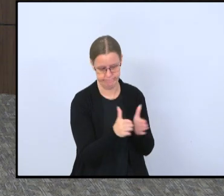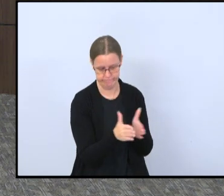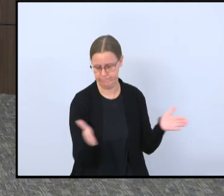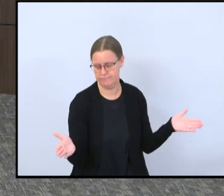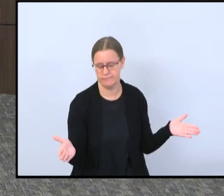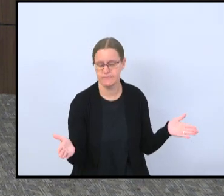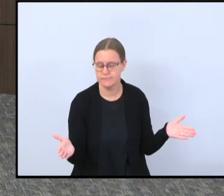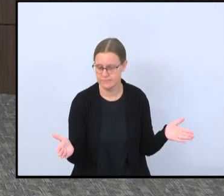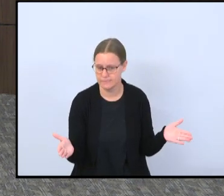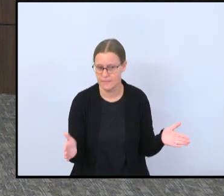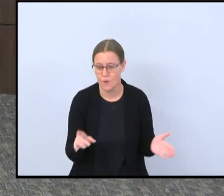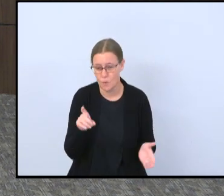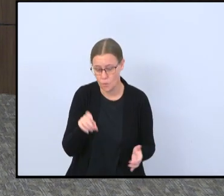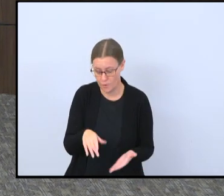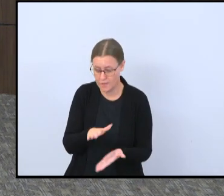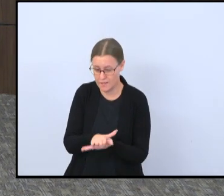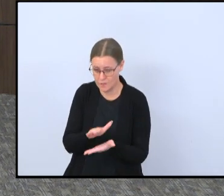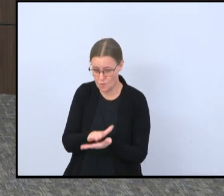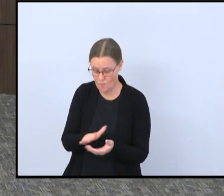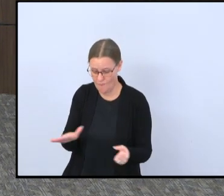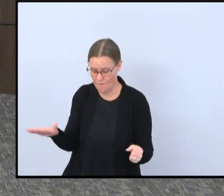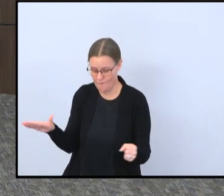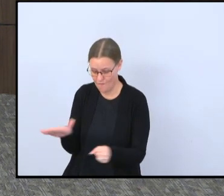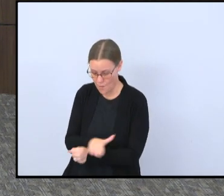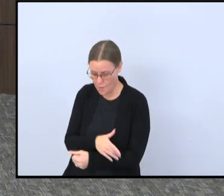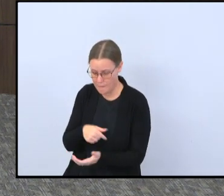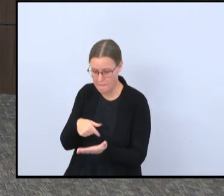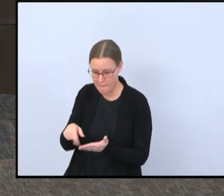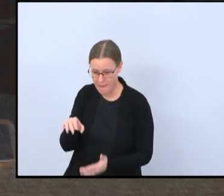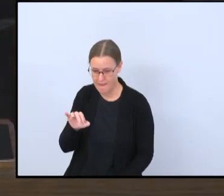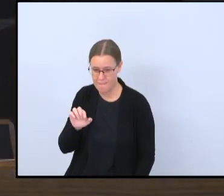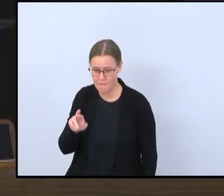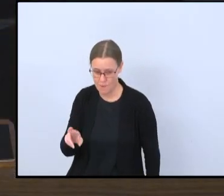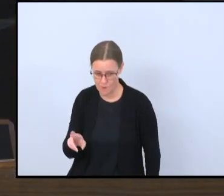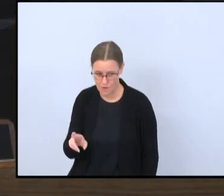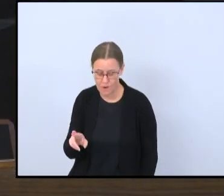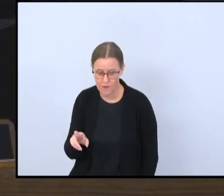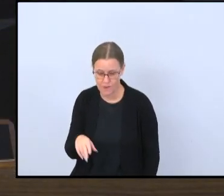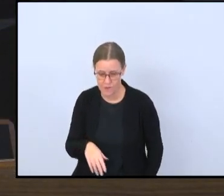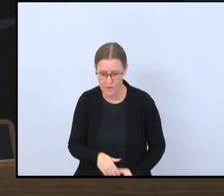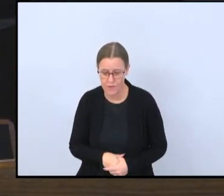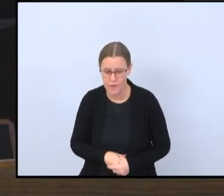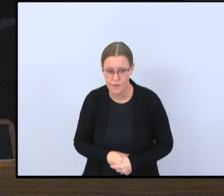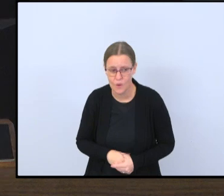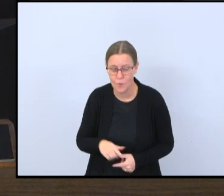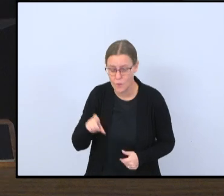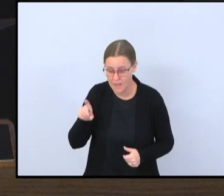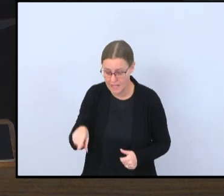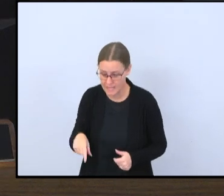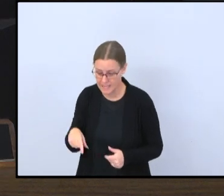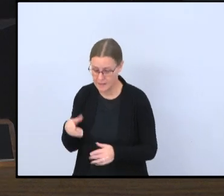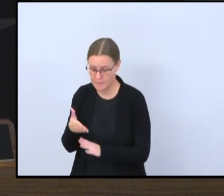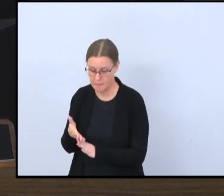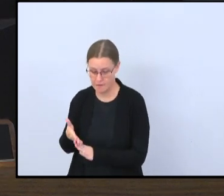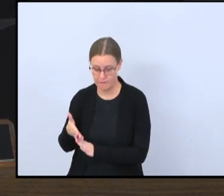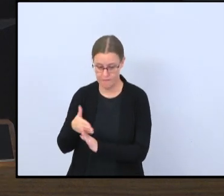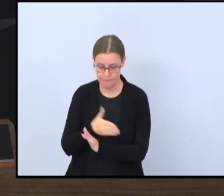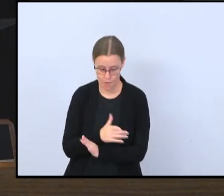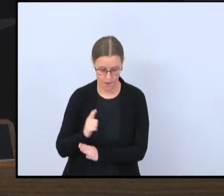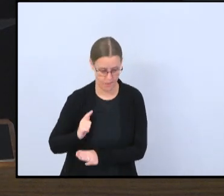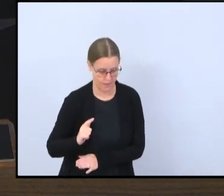schools fully funded. We needed our public schools fully funded before our